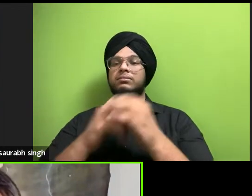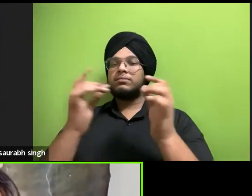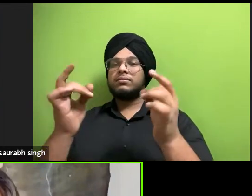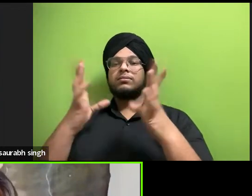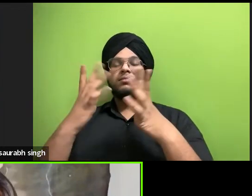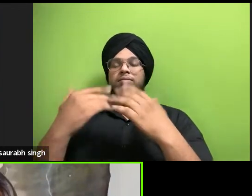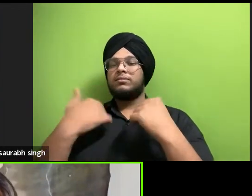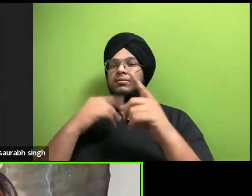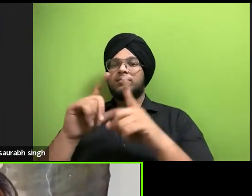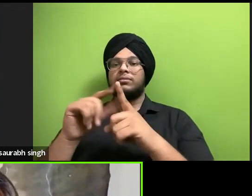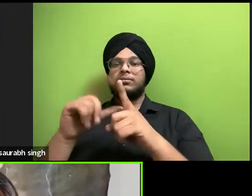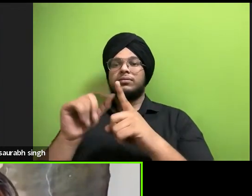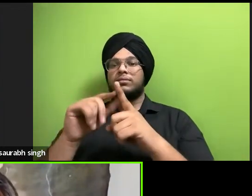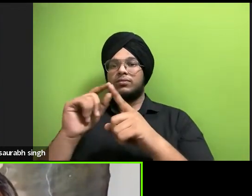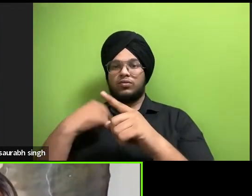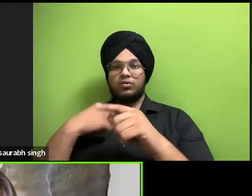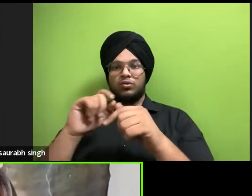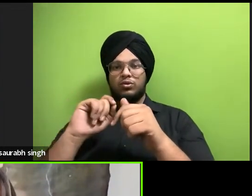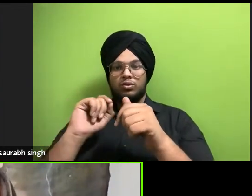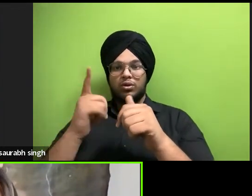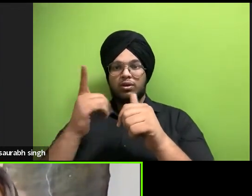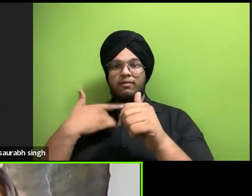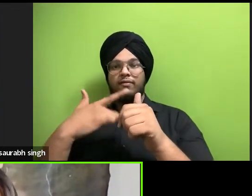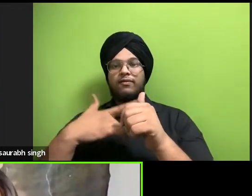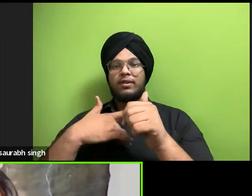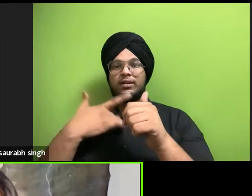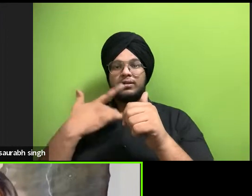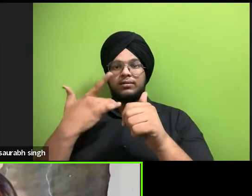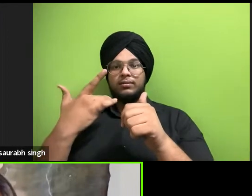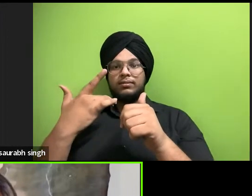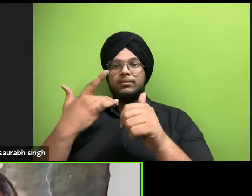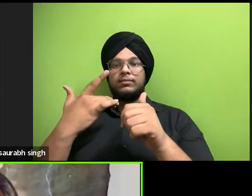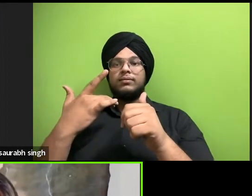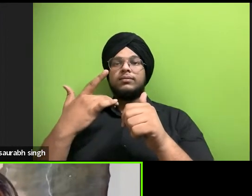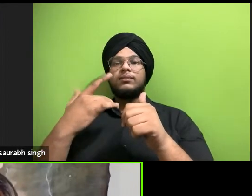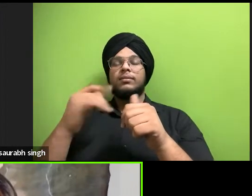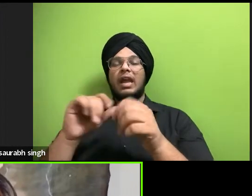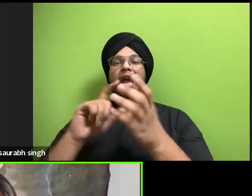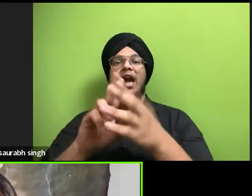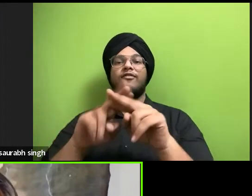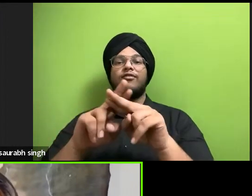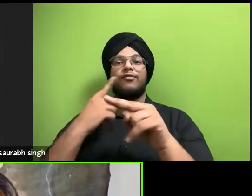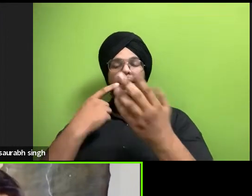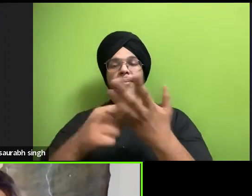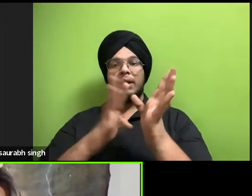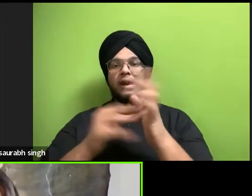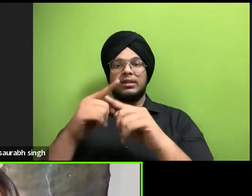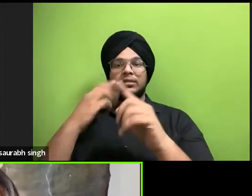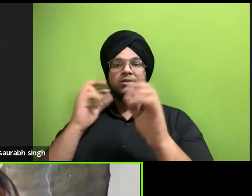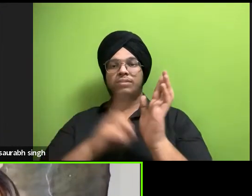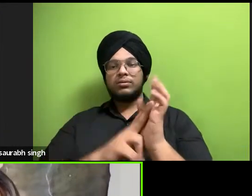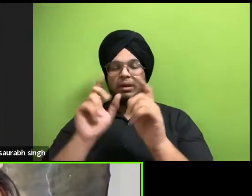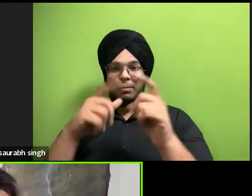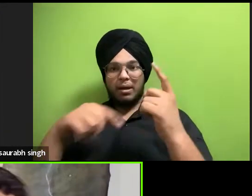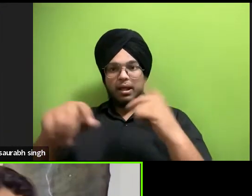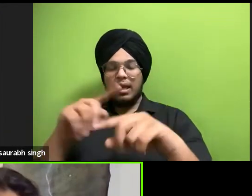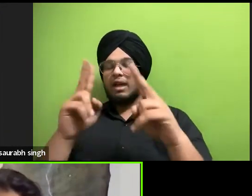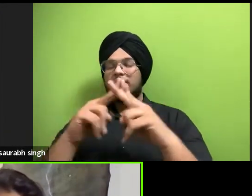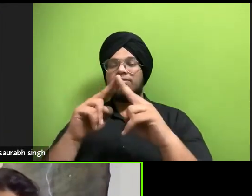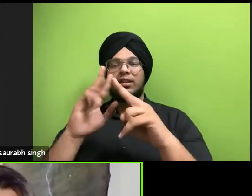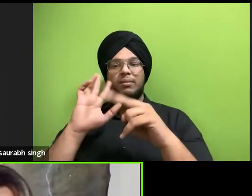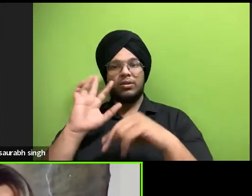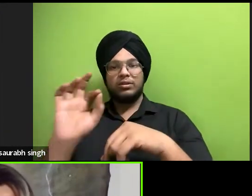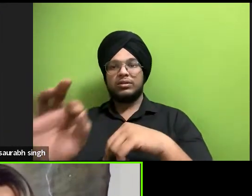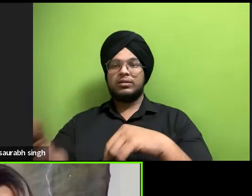rewarding. You know, for all of us, we felt the affirmation of the audience was extremely important. And you know,